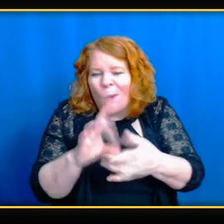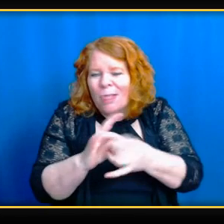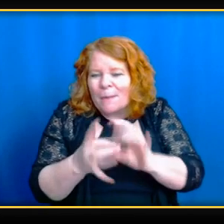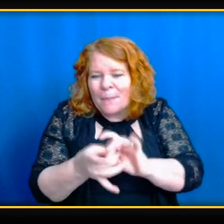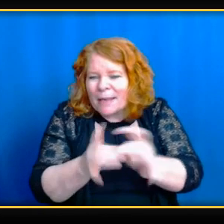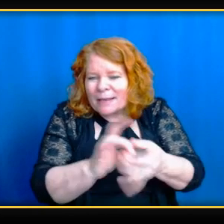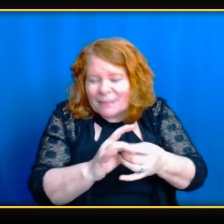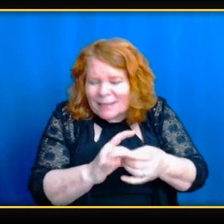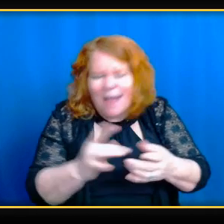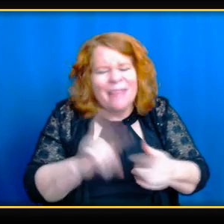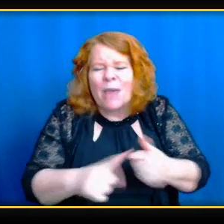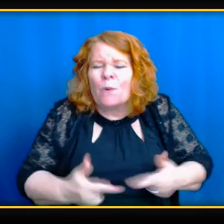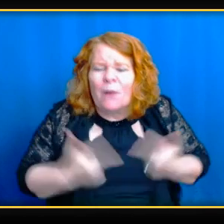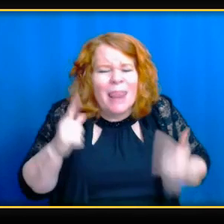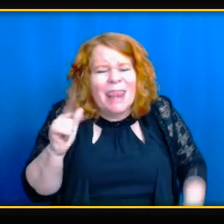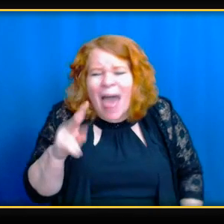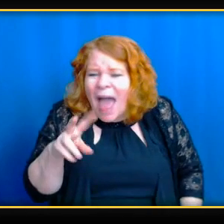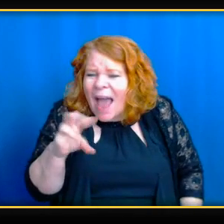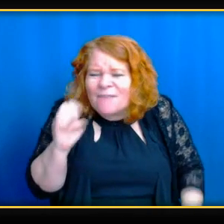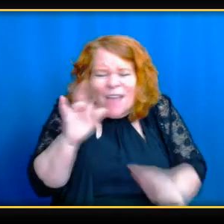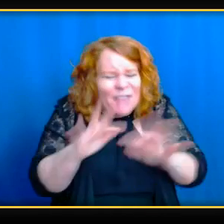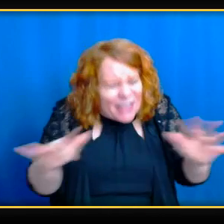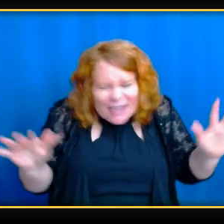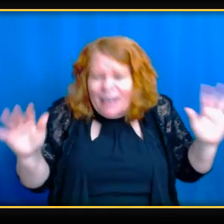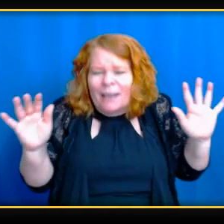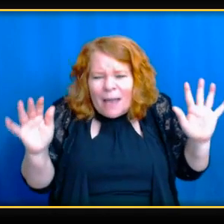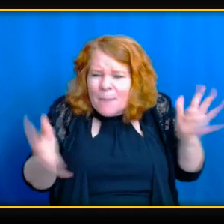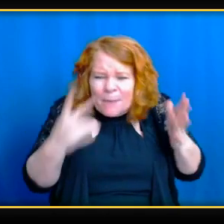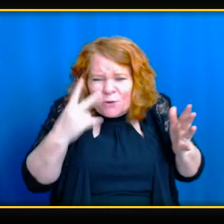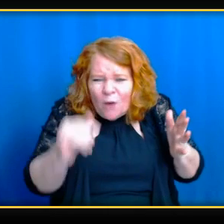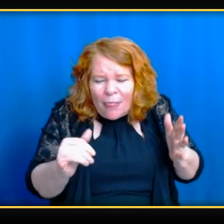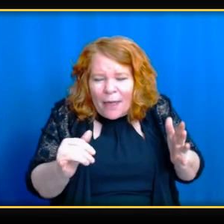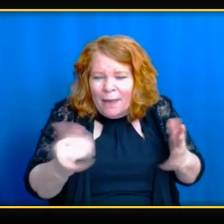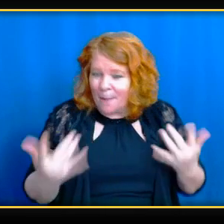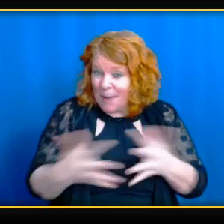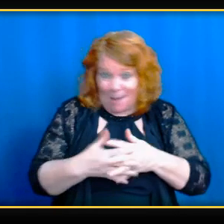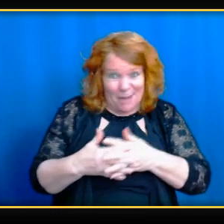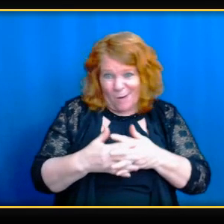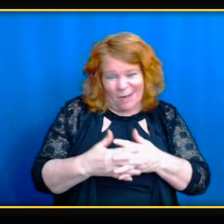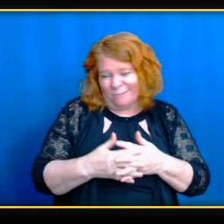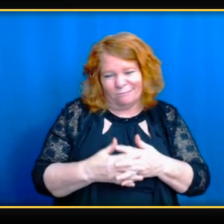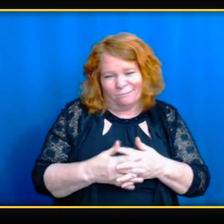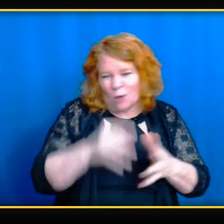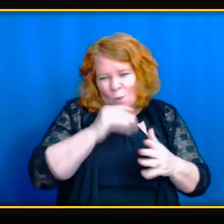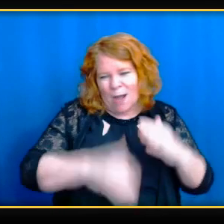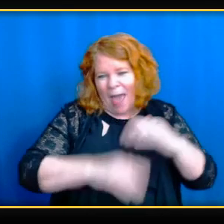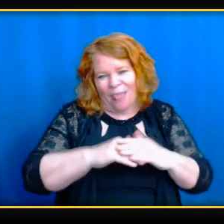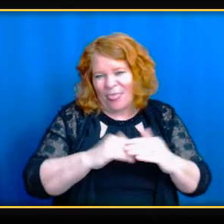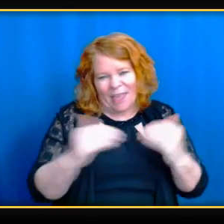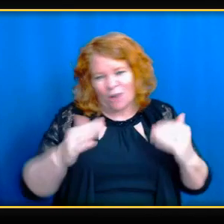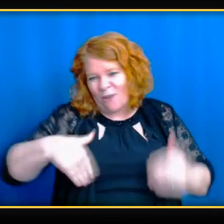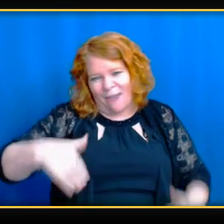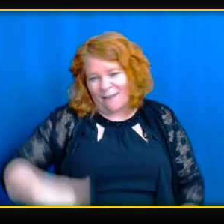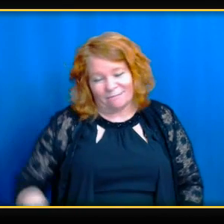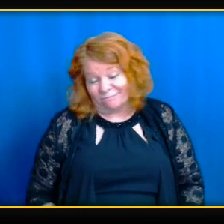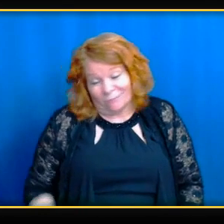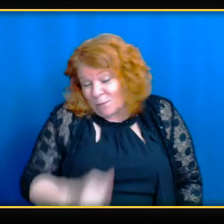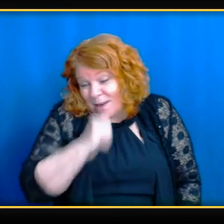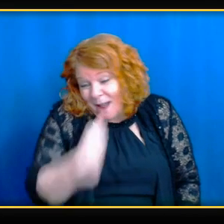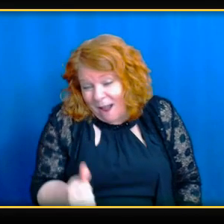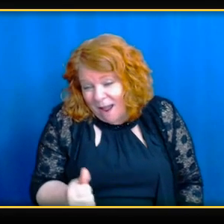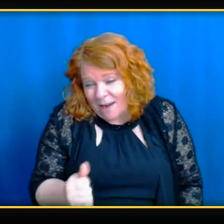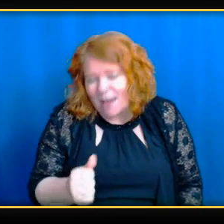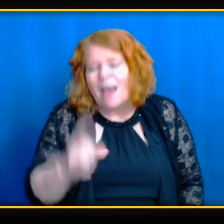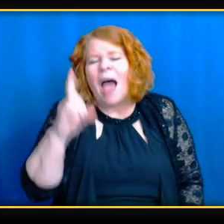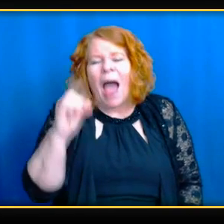on. You might have seen that. We still are not there. And I really do believe that the presence of